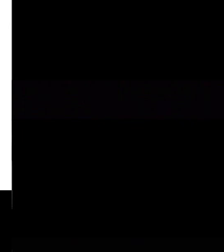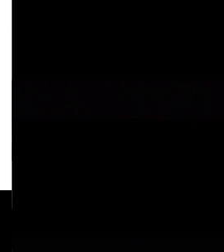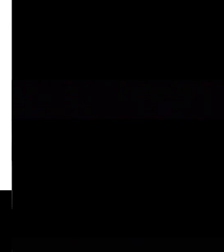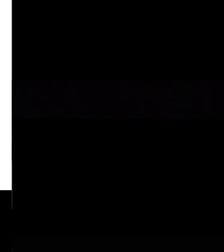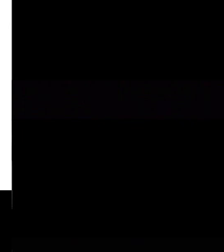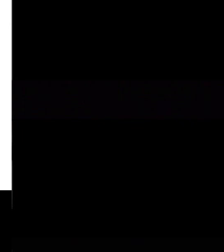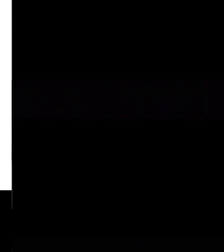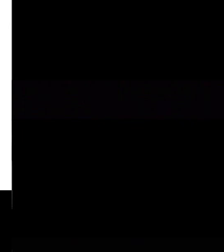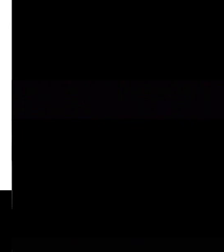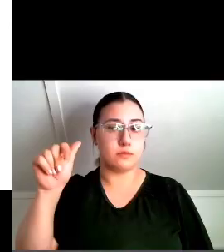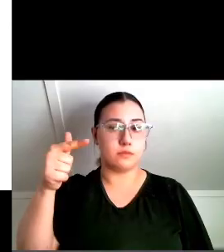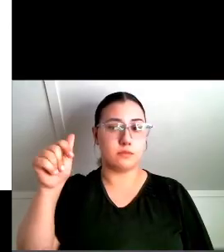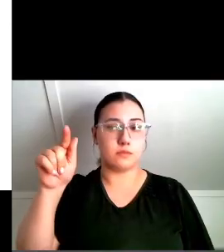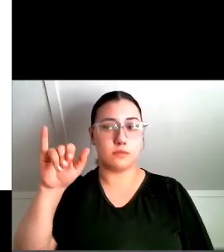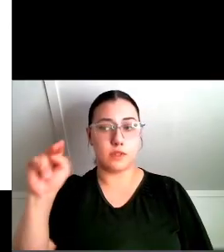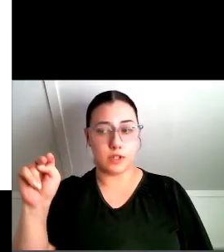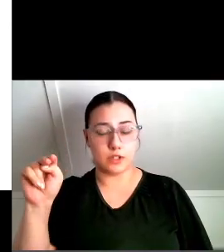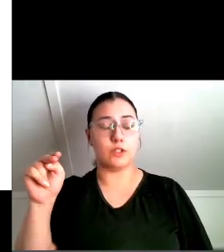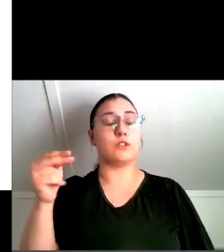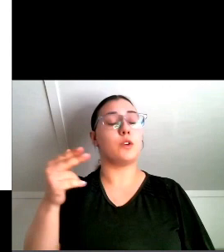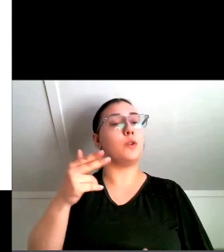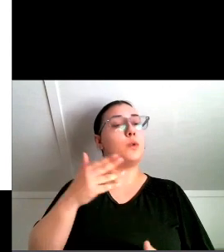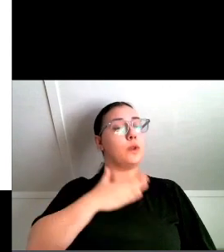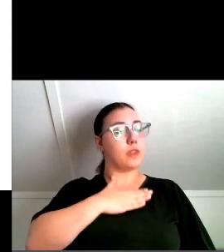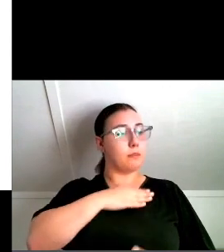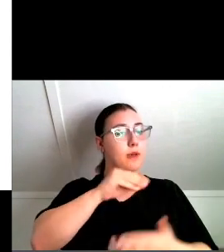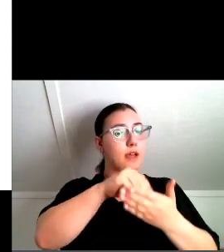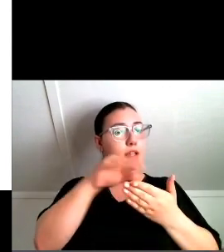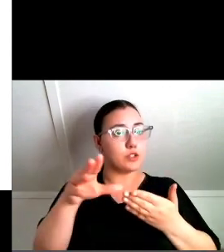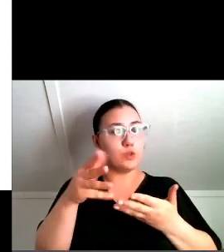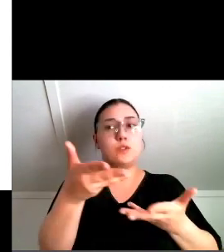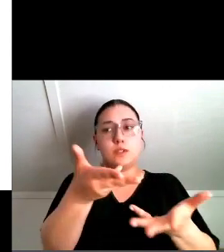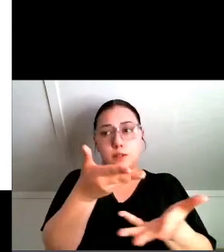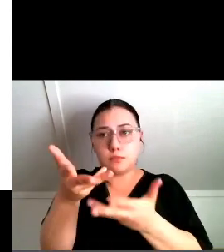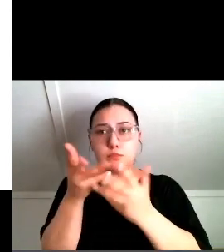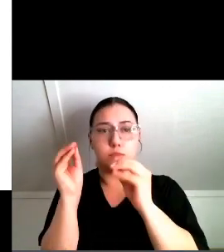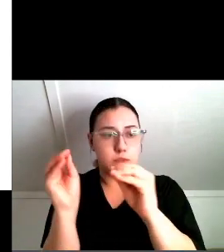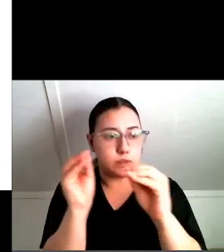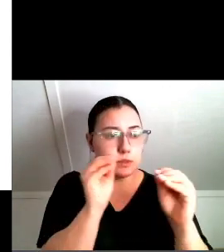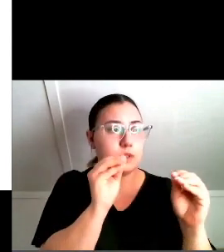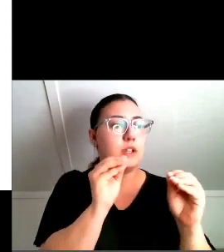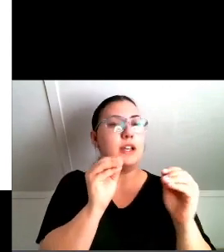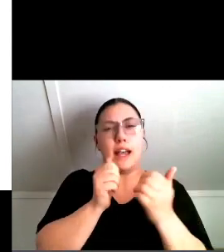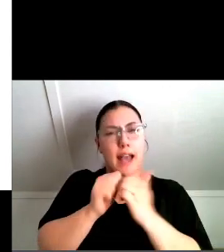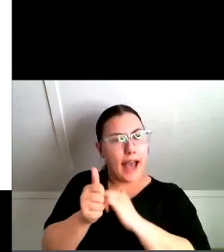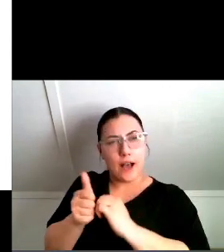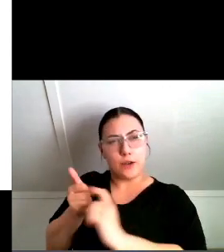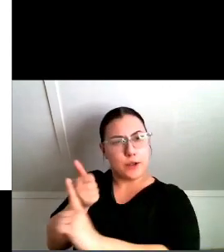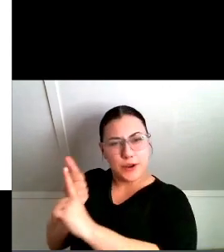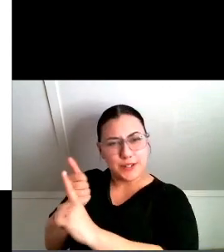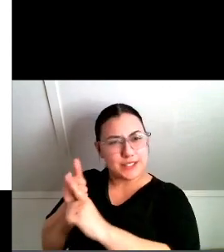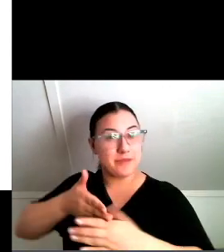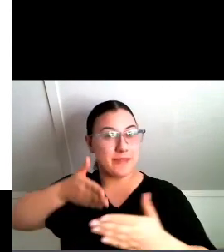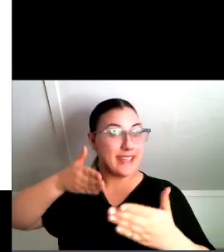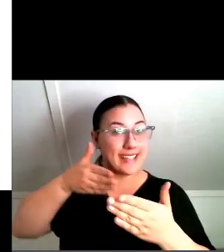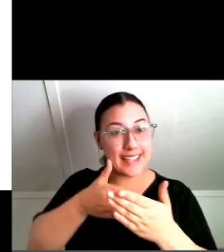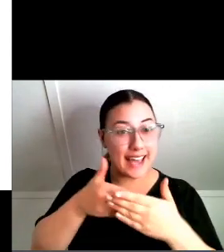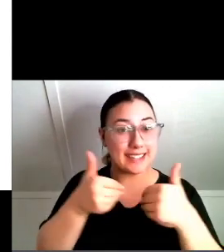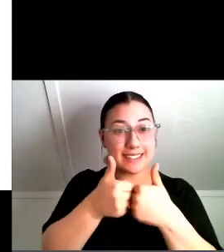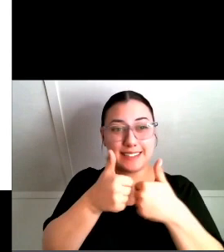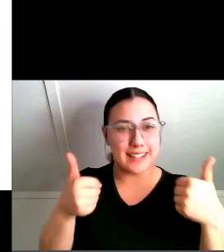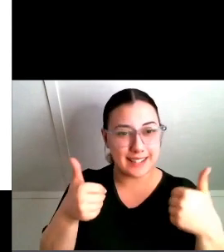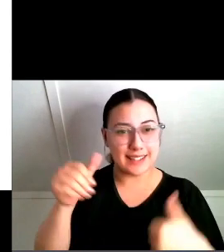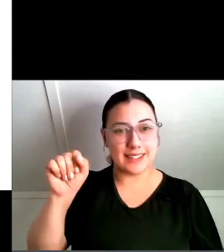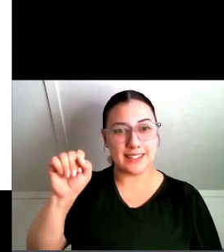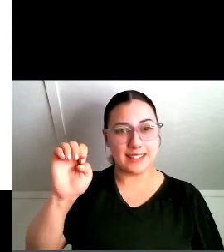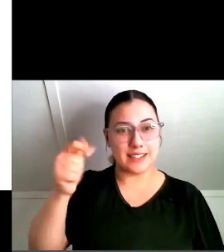students about, and they would be able to ask me about, is how could she be against desegregation? And I think one of the things that she